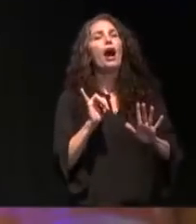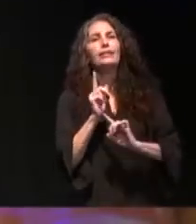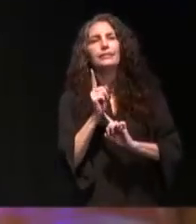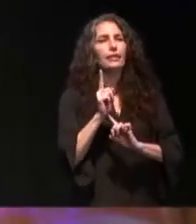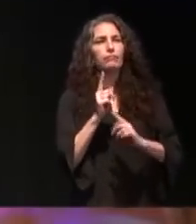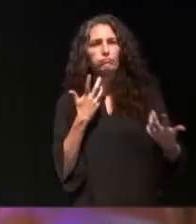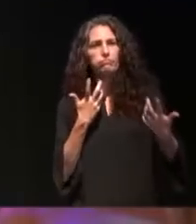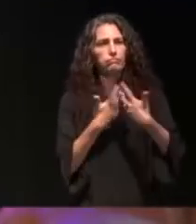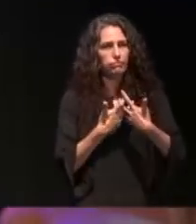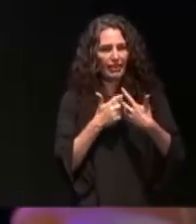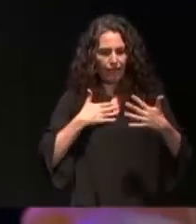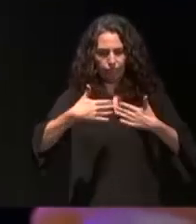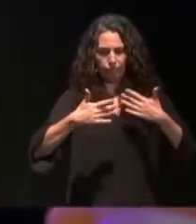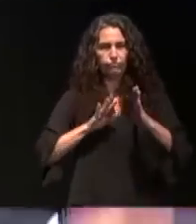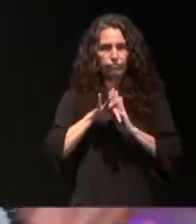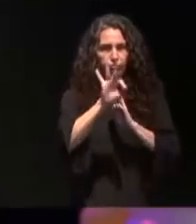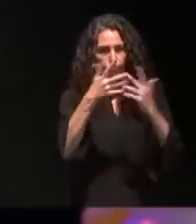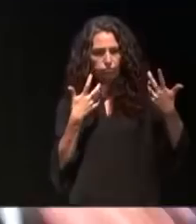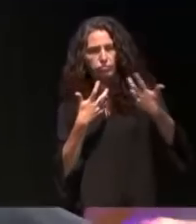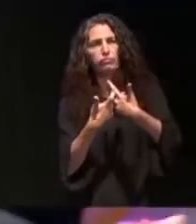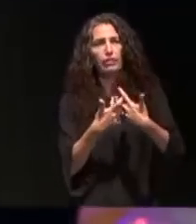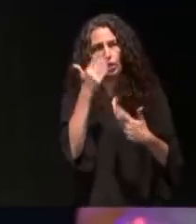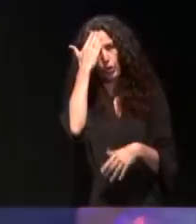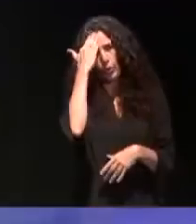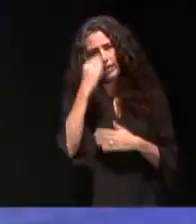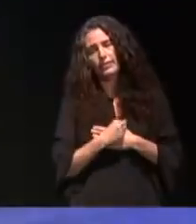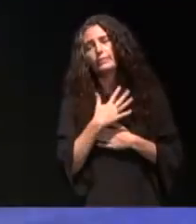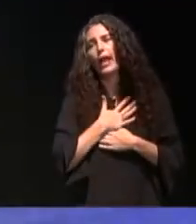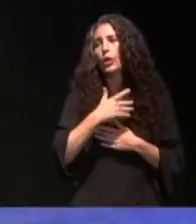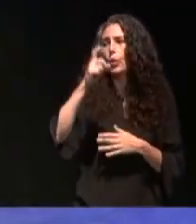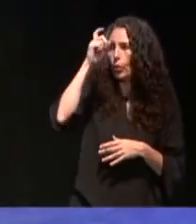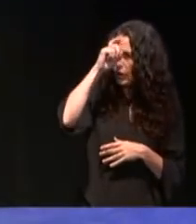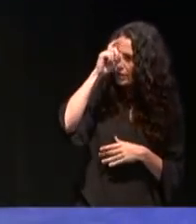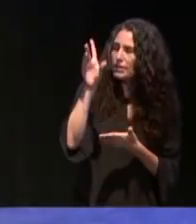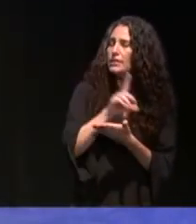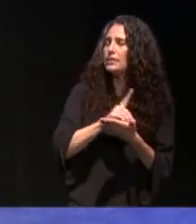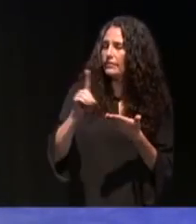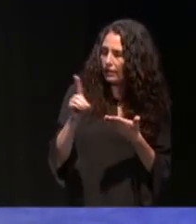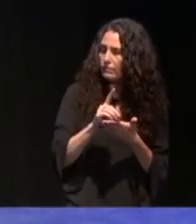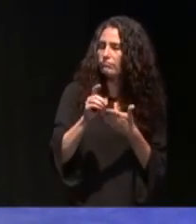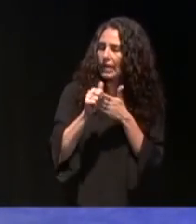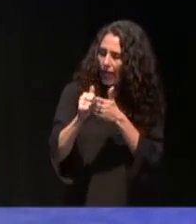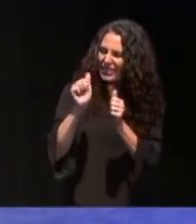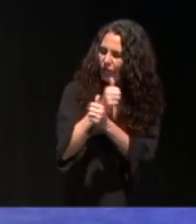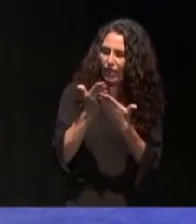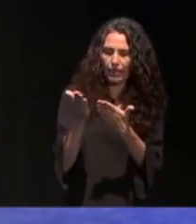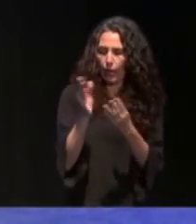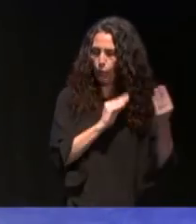that frequency and inspired wisdom and divine guidance and the movement of the Spirit takes us